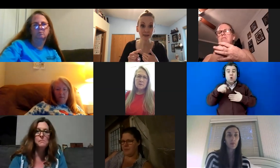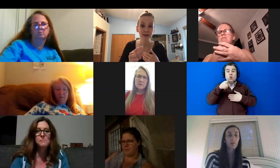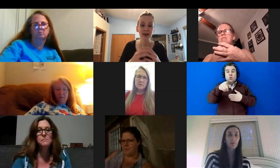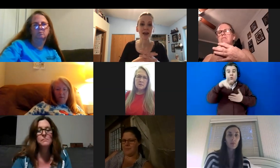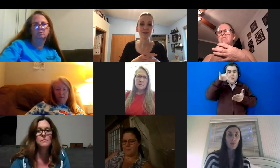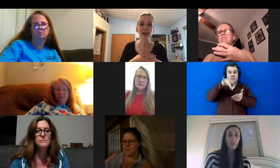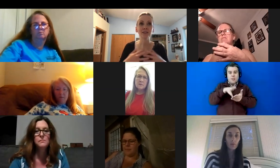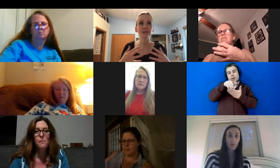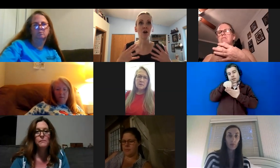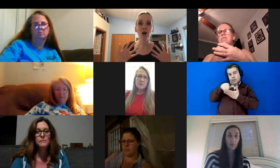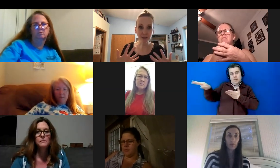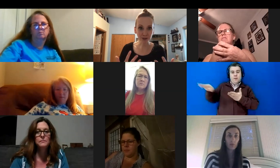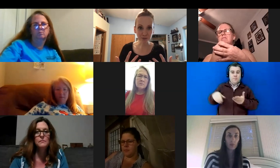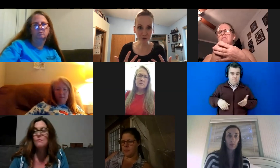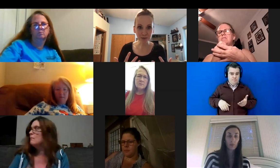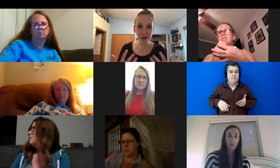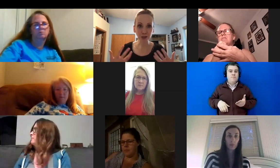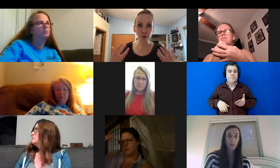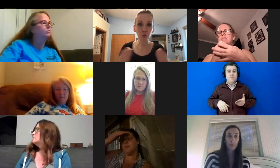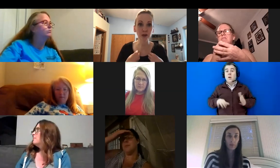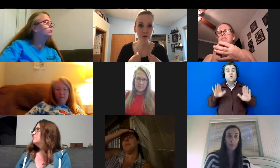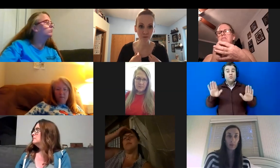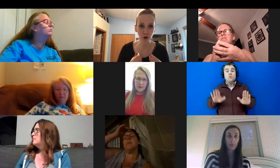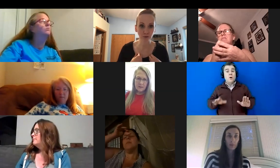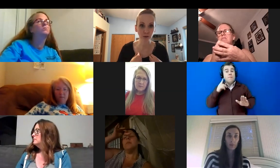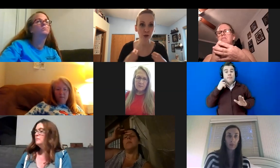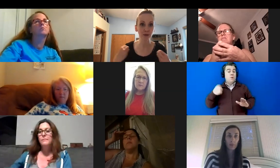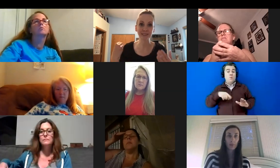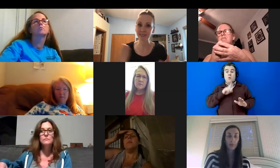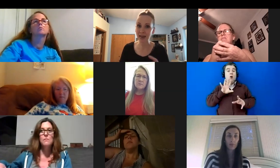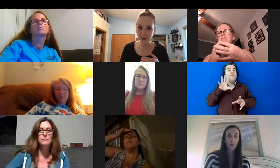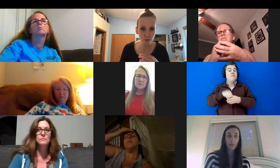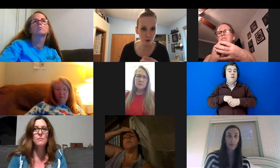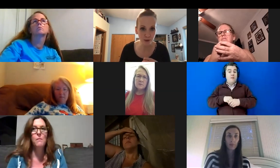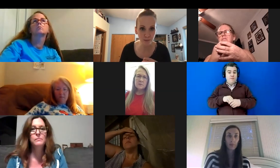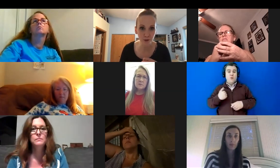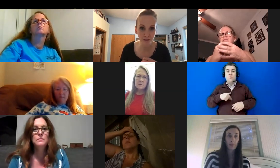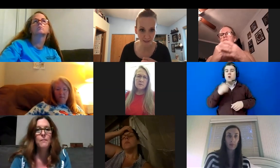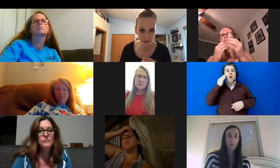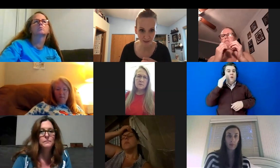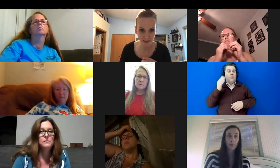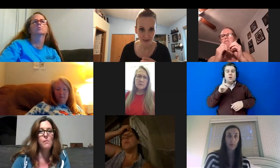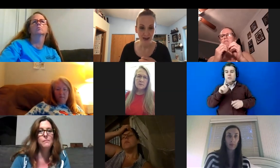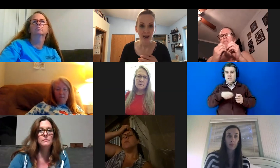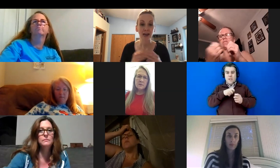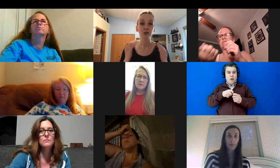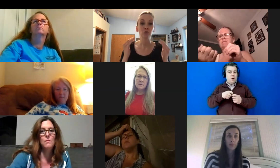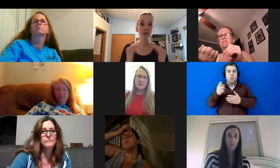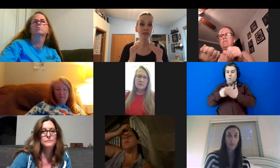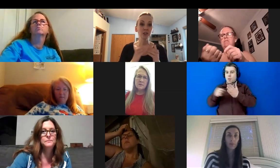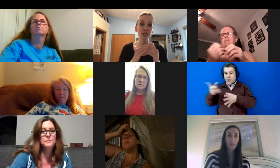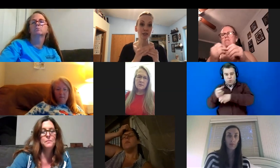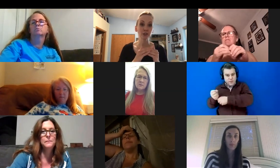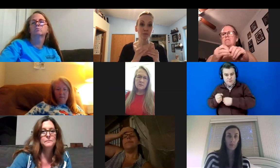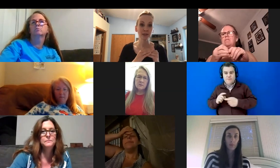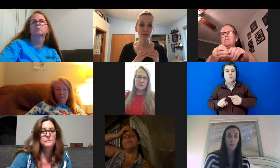it. And that's awesome because we're involved and we know exactly what our people are receiving, and we